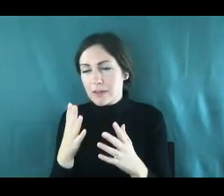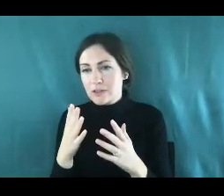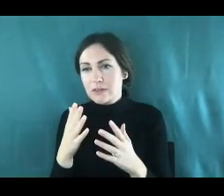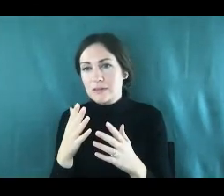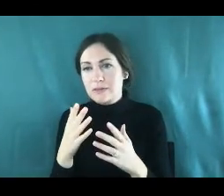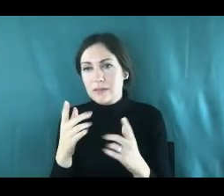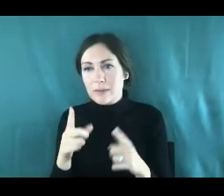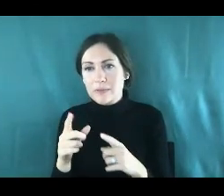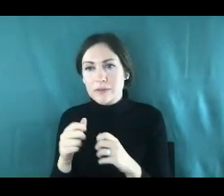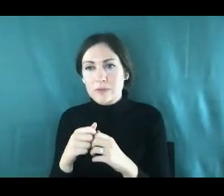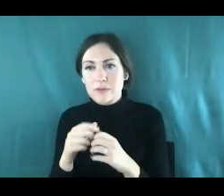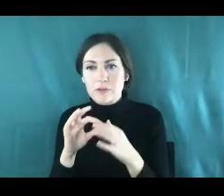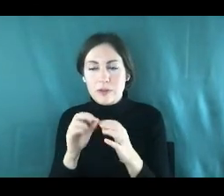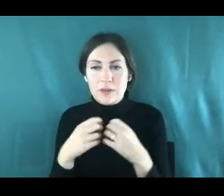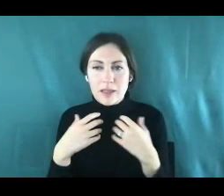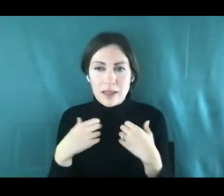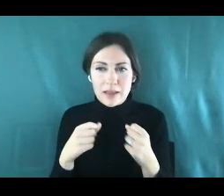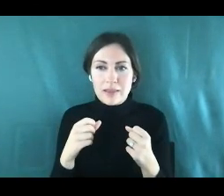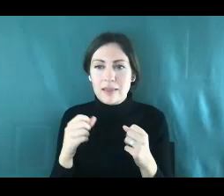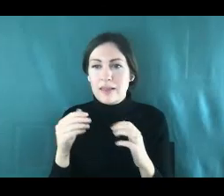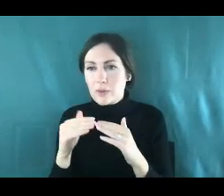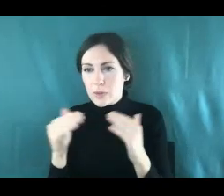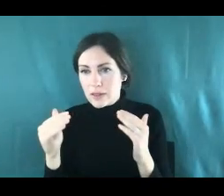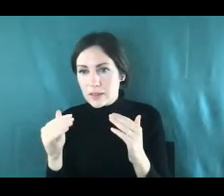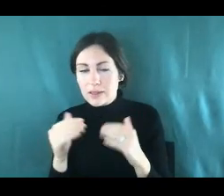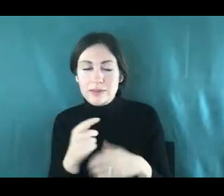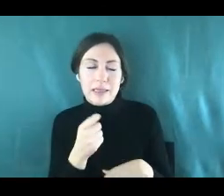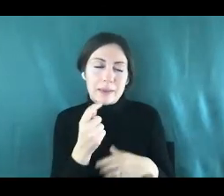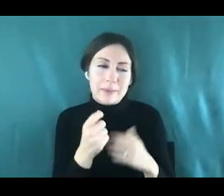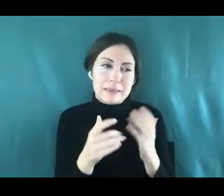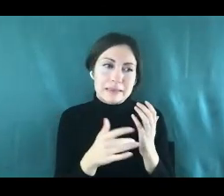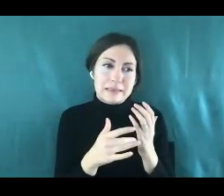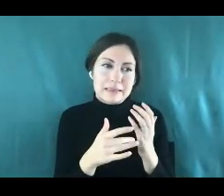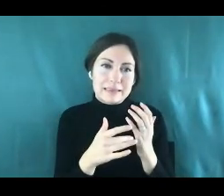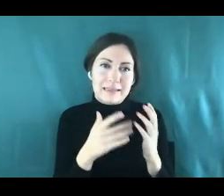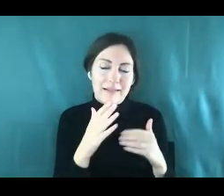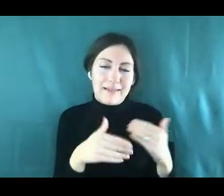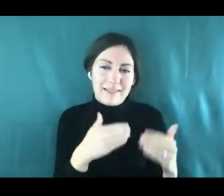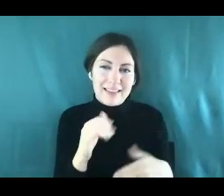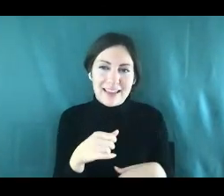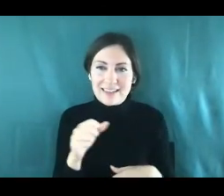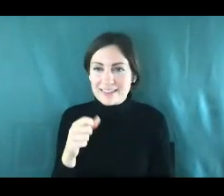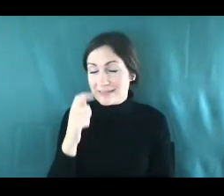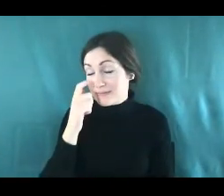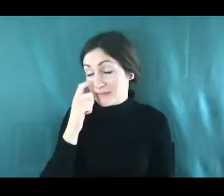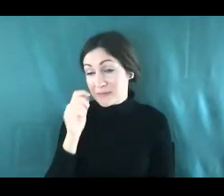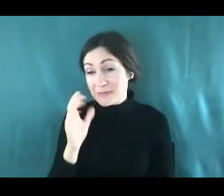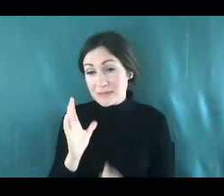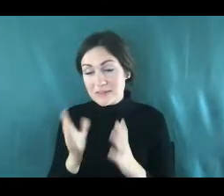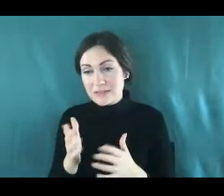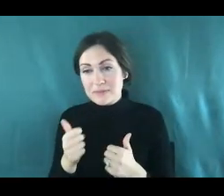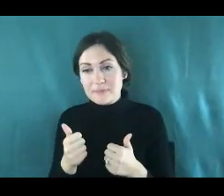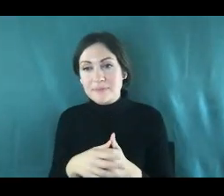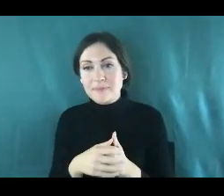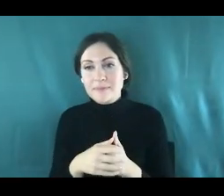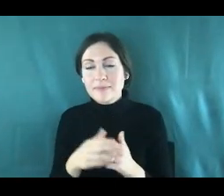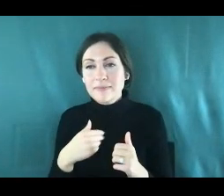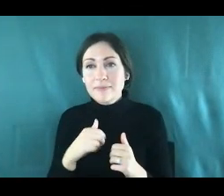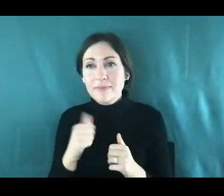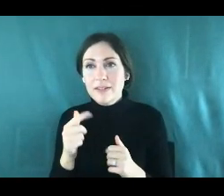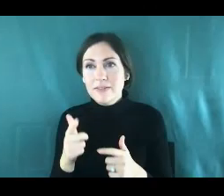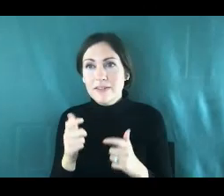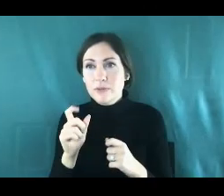related to the health inequities. It's a little bit technical, yes. Yeah, no worries. And then I just had another quick